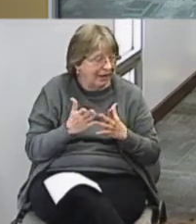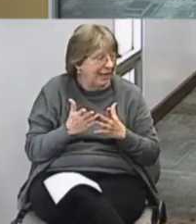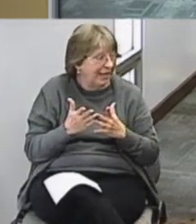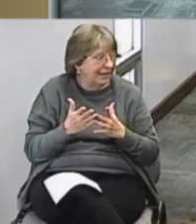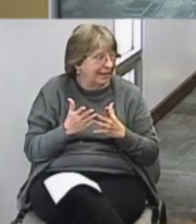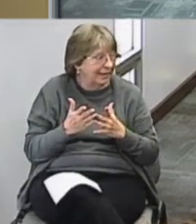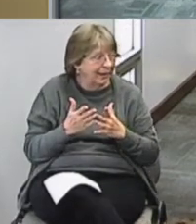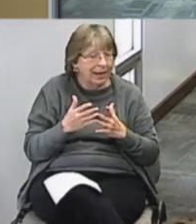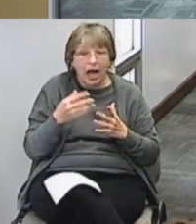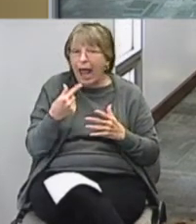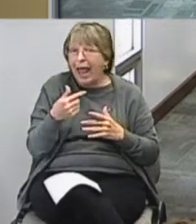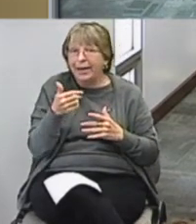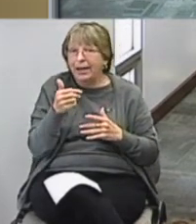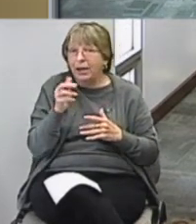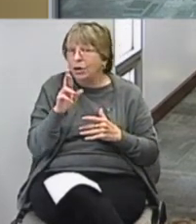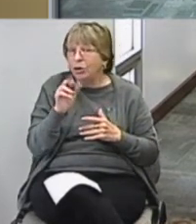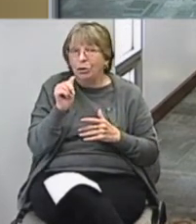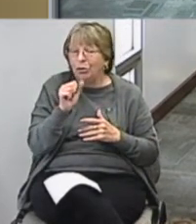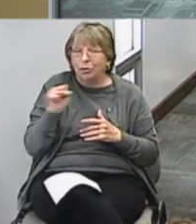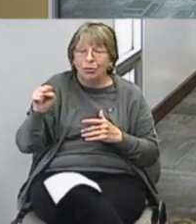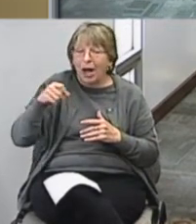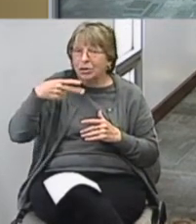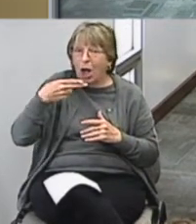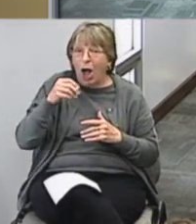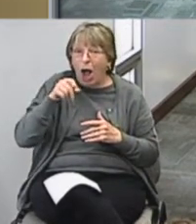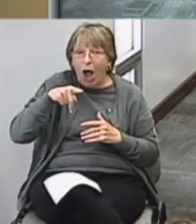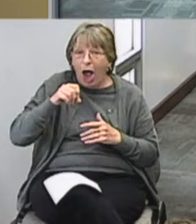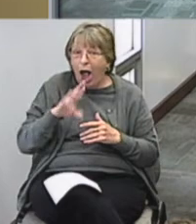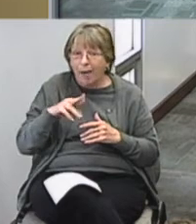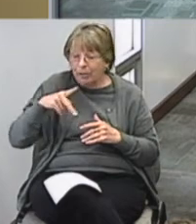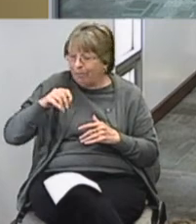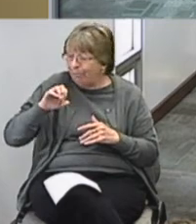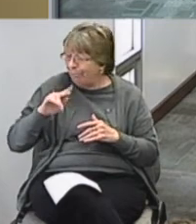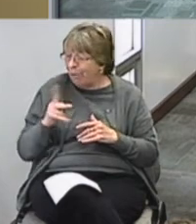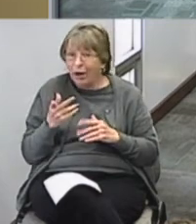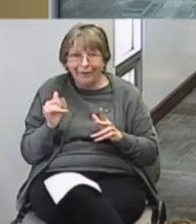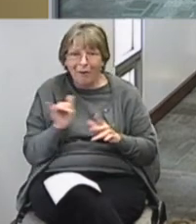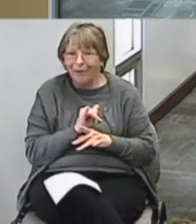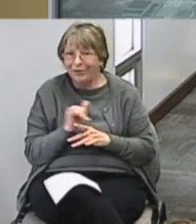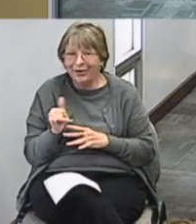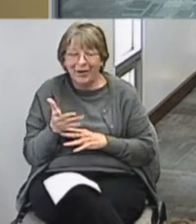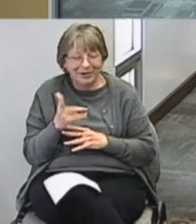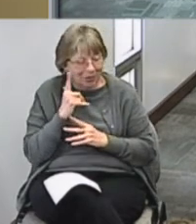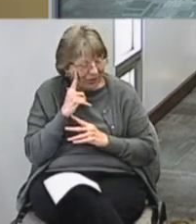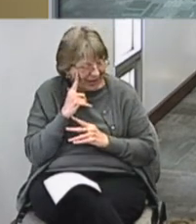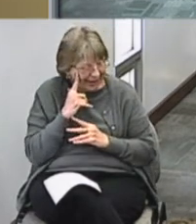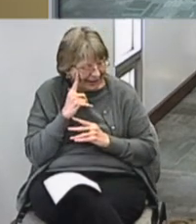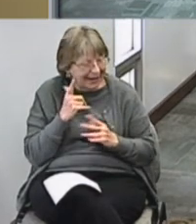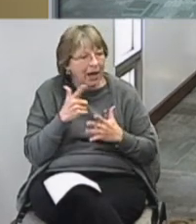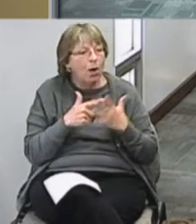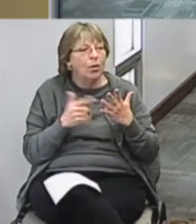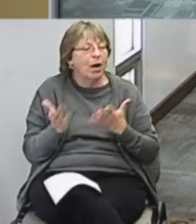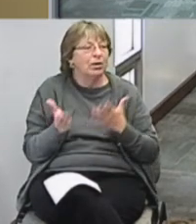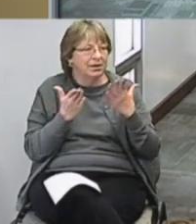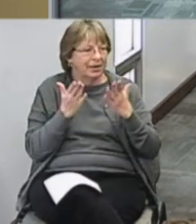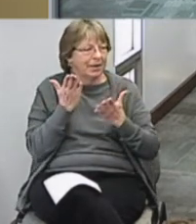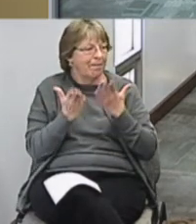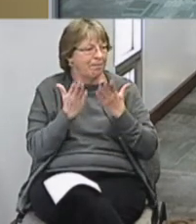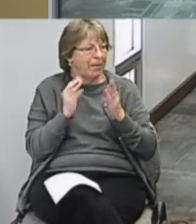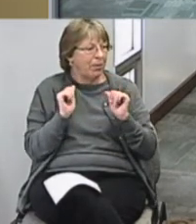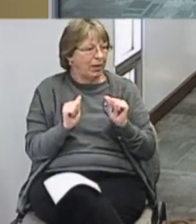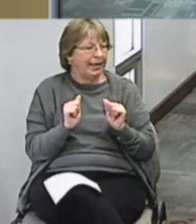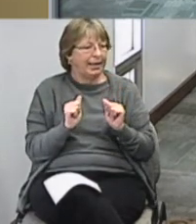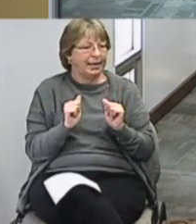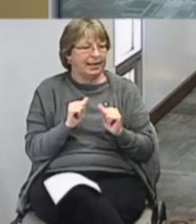Grasshopper Park versus the other side, and things like that. So I think what I would suggest is maybe we can